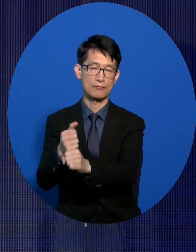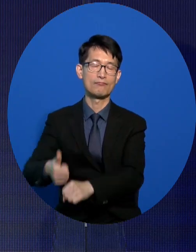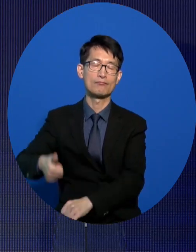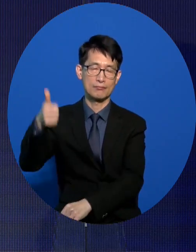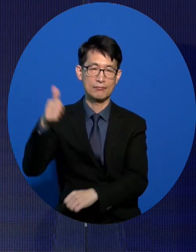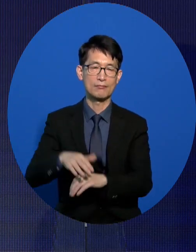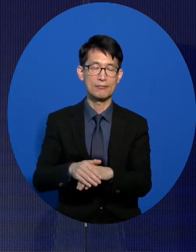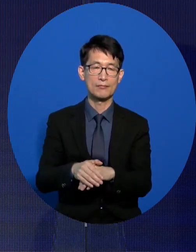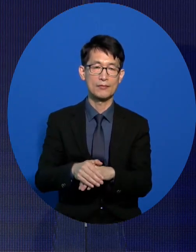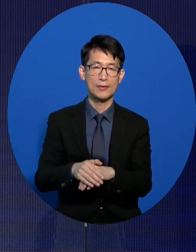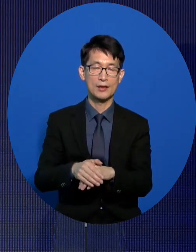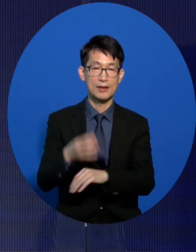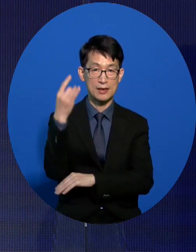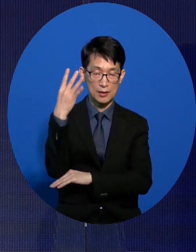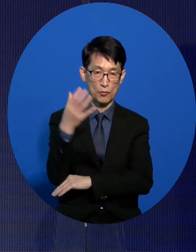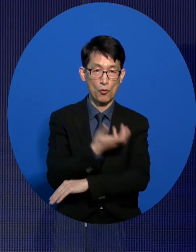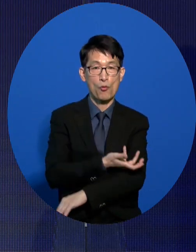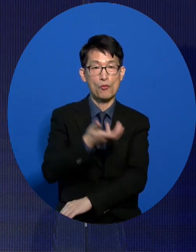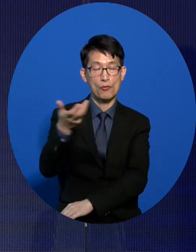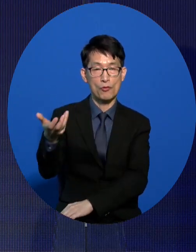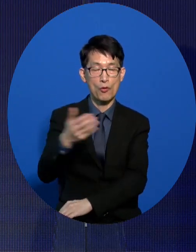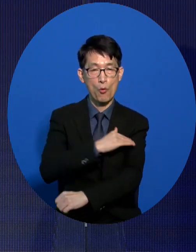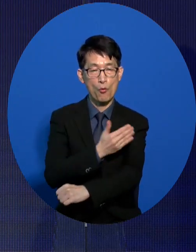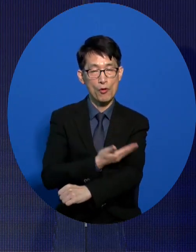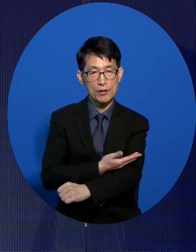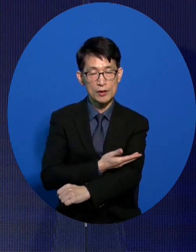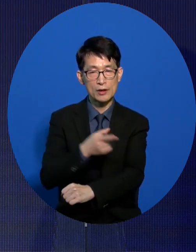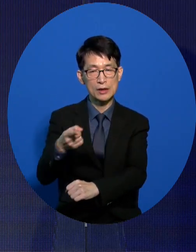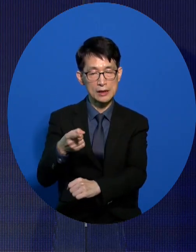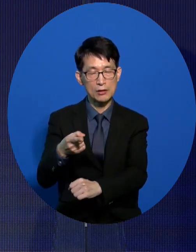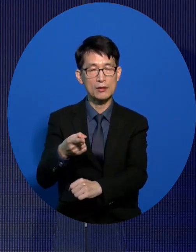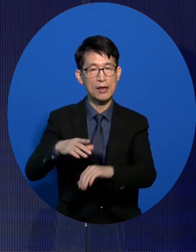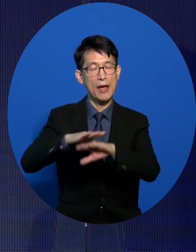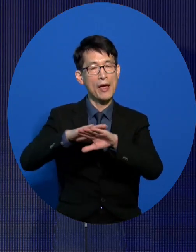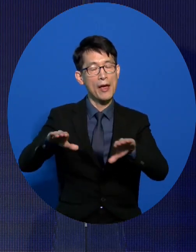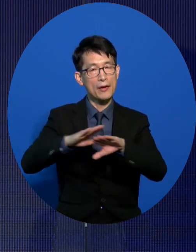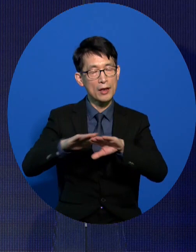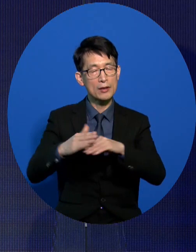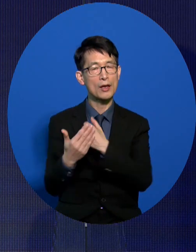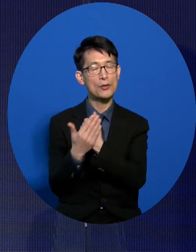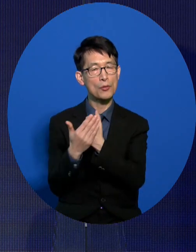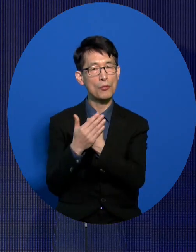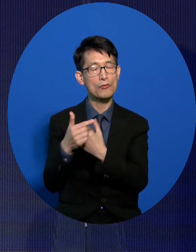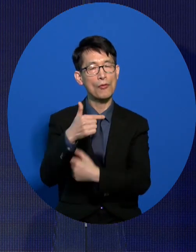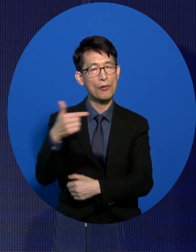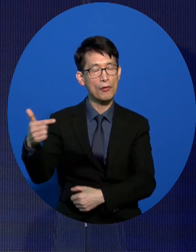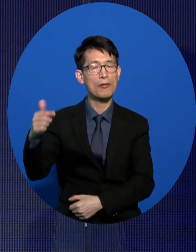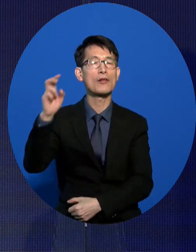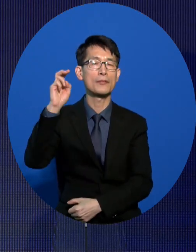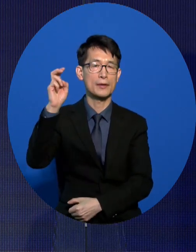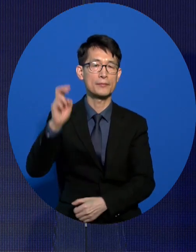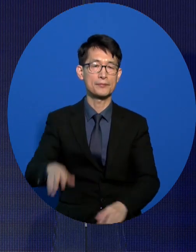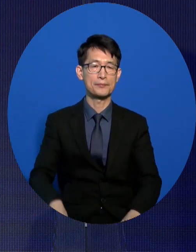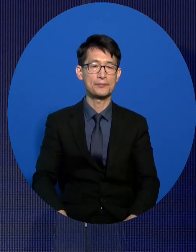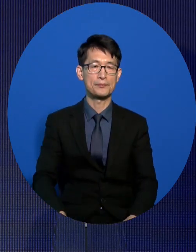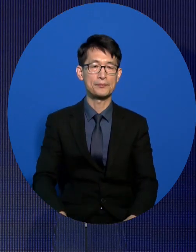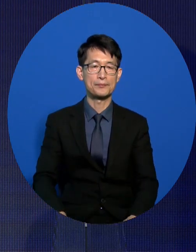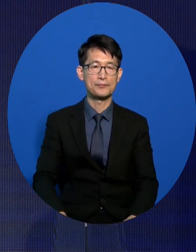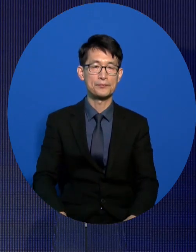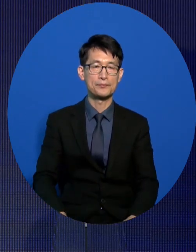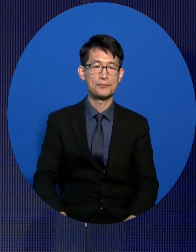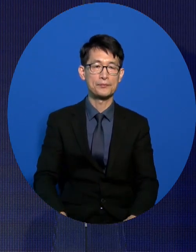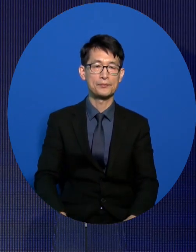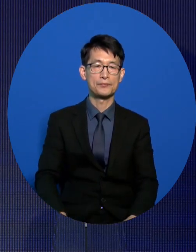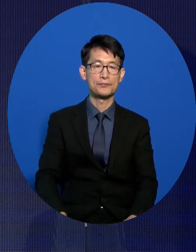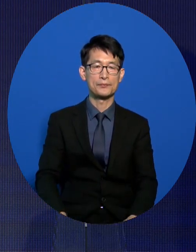call taxis for people with disabilities. But when we think about the rights to mobilities, we need this kind of approach and thinking in order to